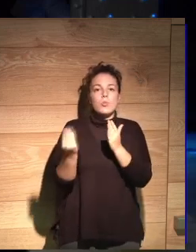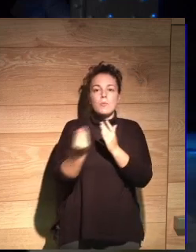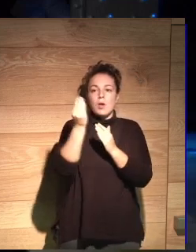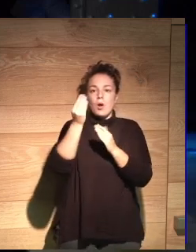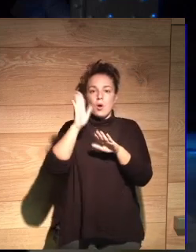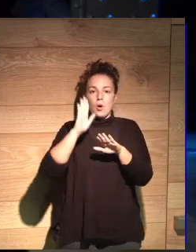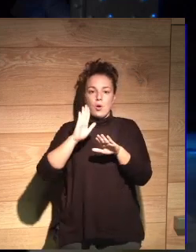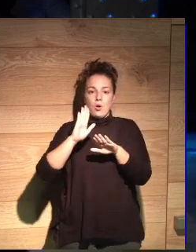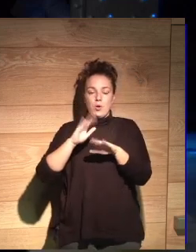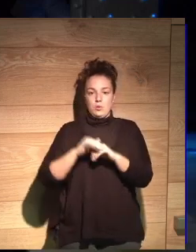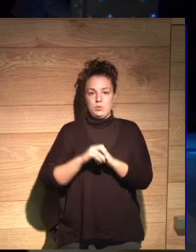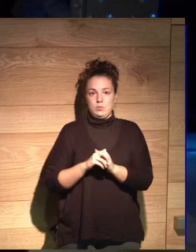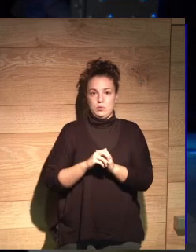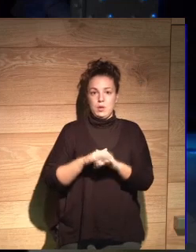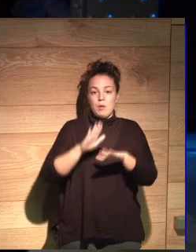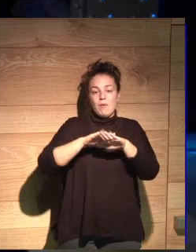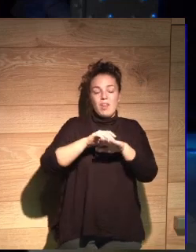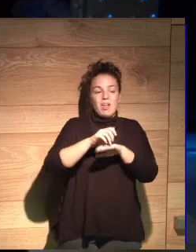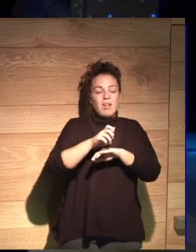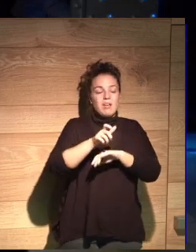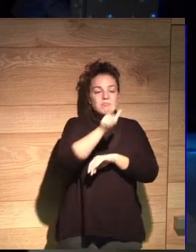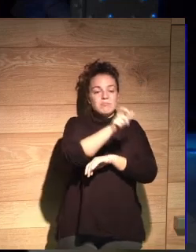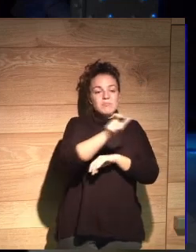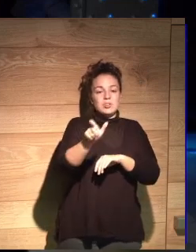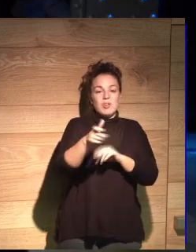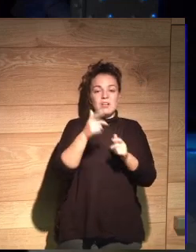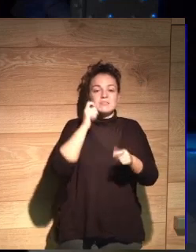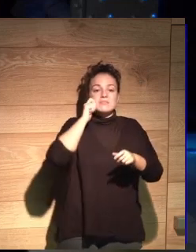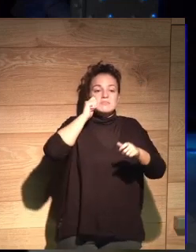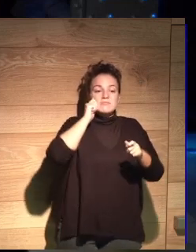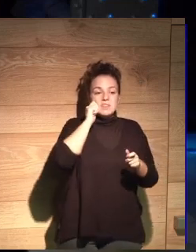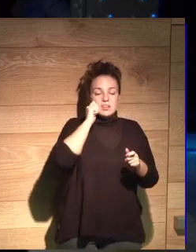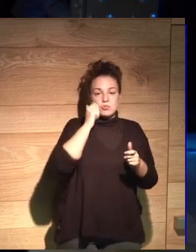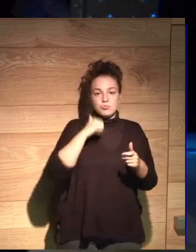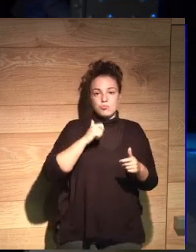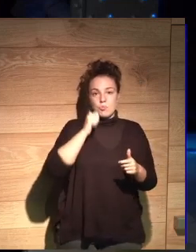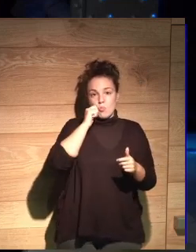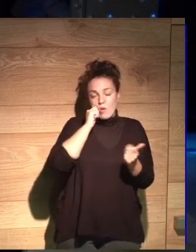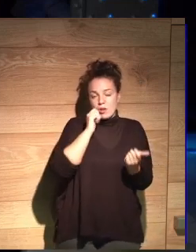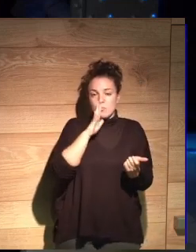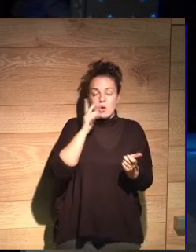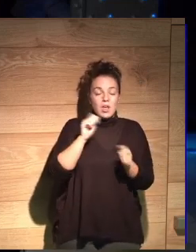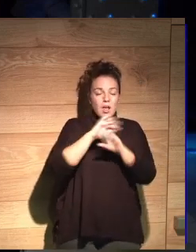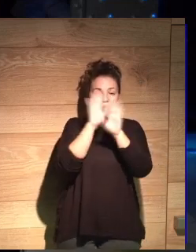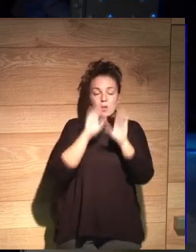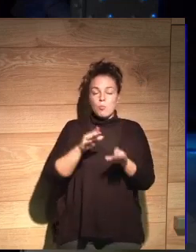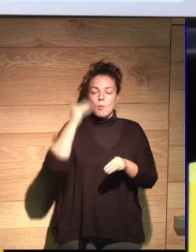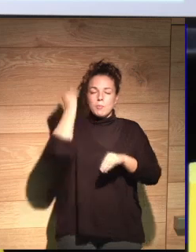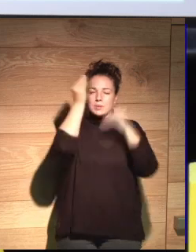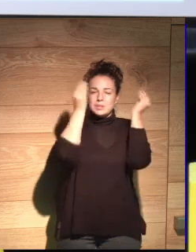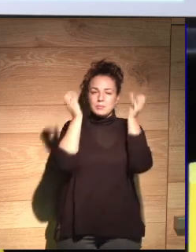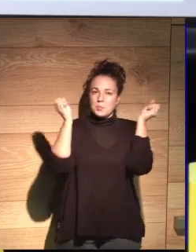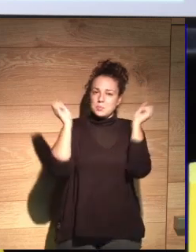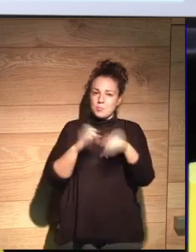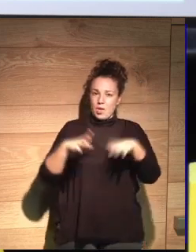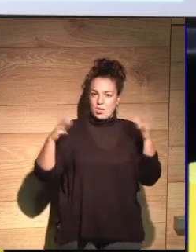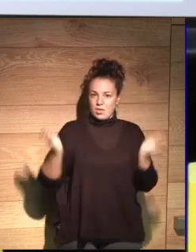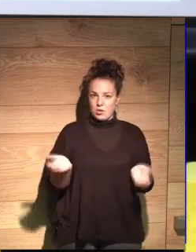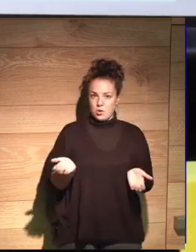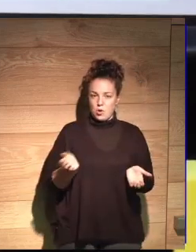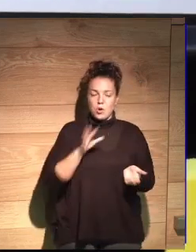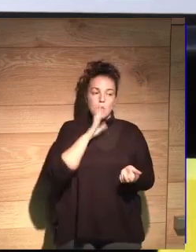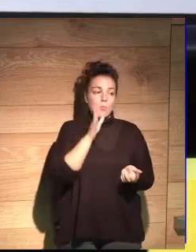better world for all poor humans. So at the end of the day, there's a magic thought behind